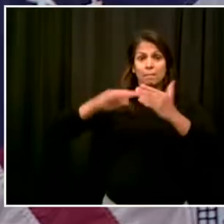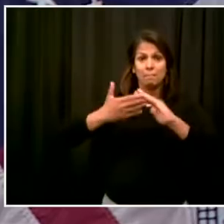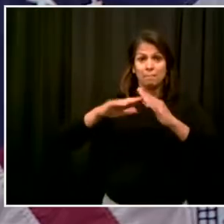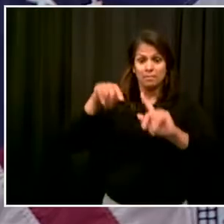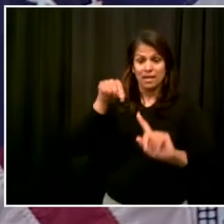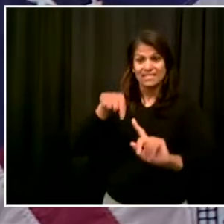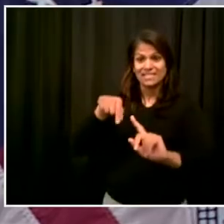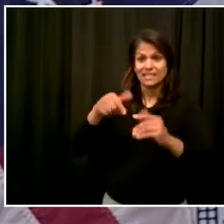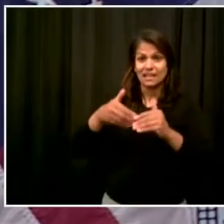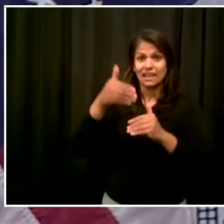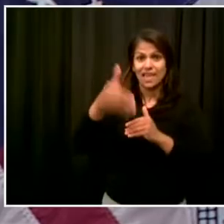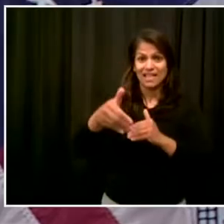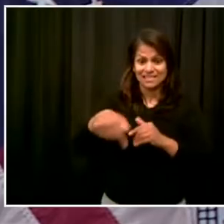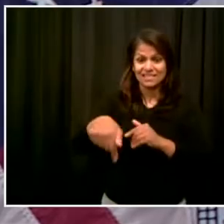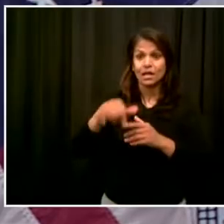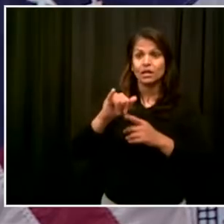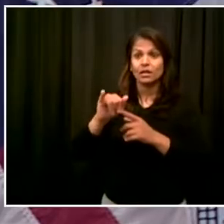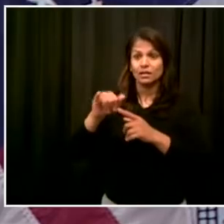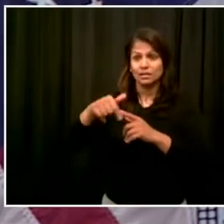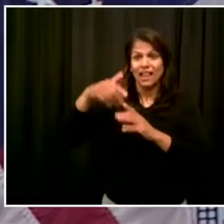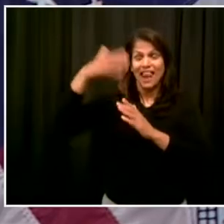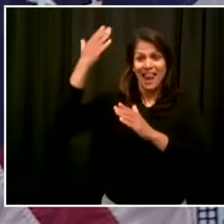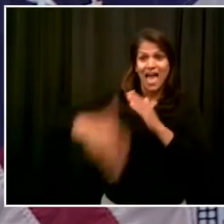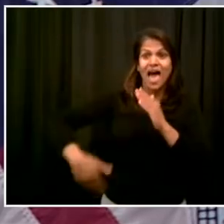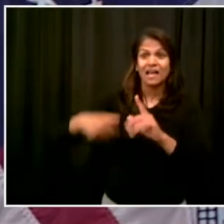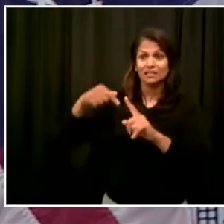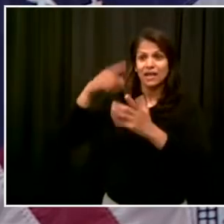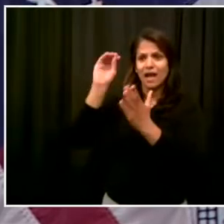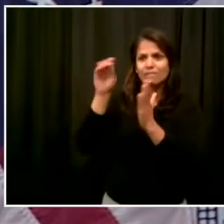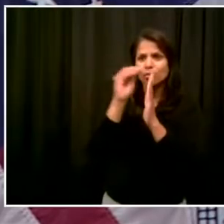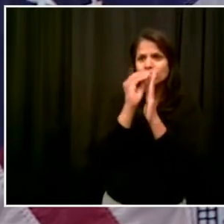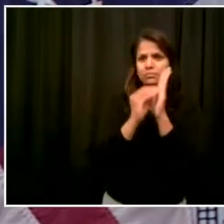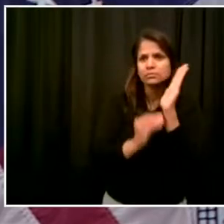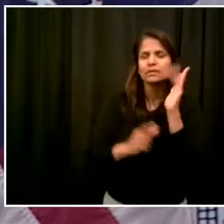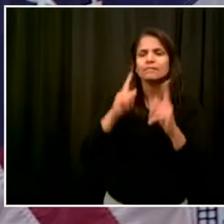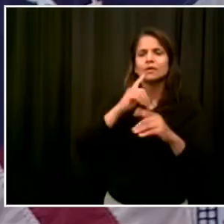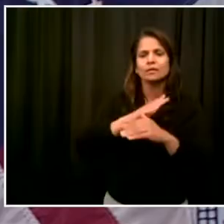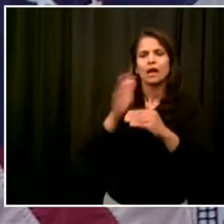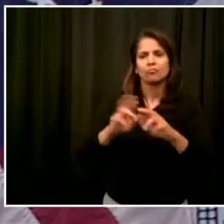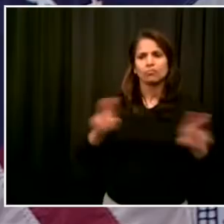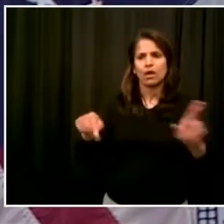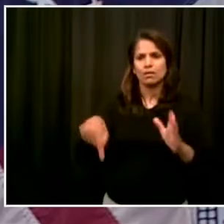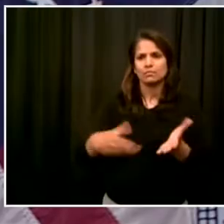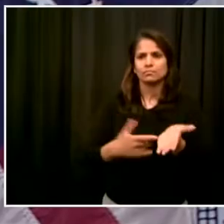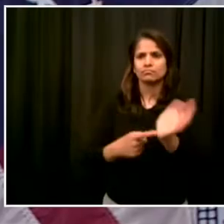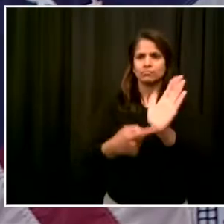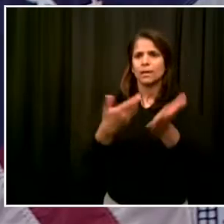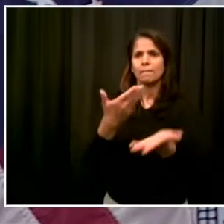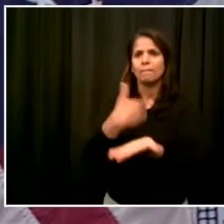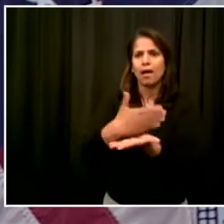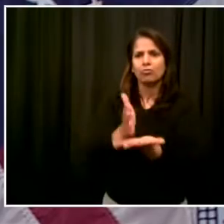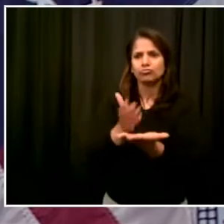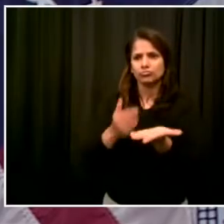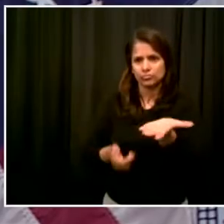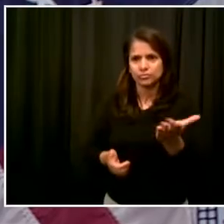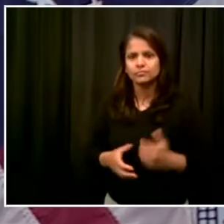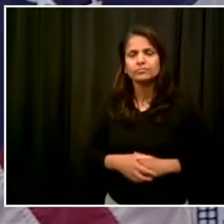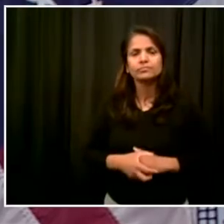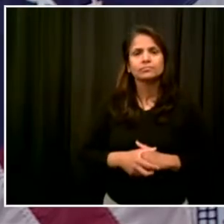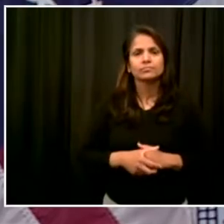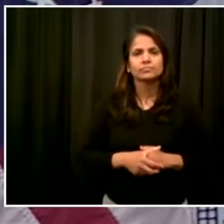So with that sober news, let me go now to the better news that I was talking about.